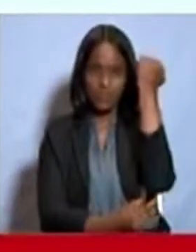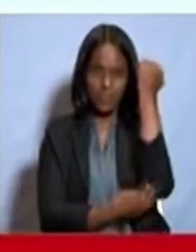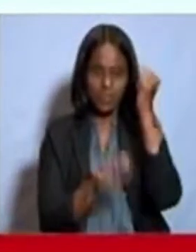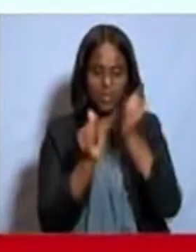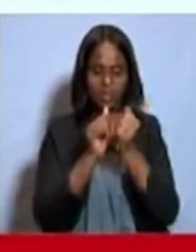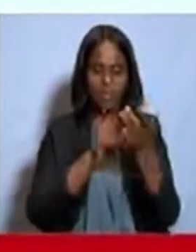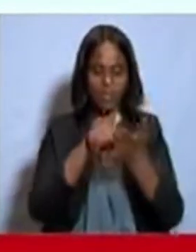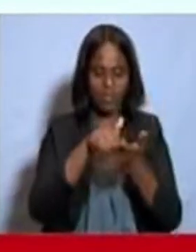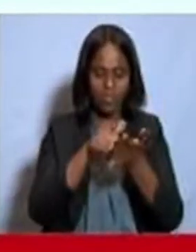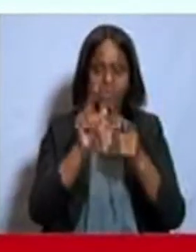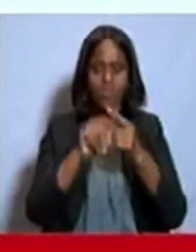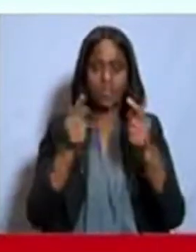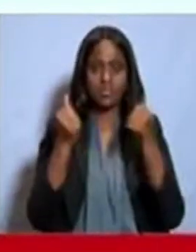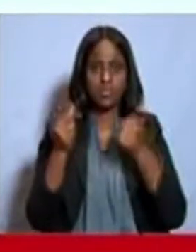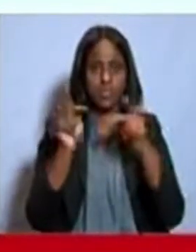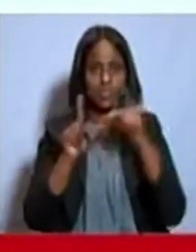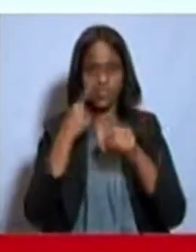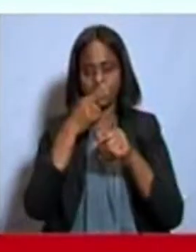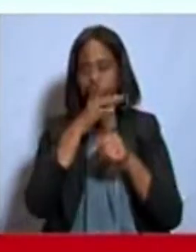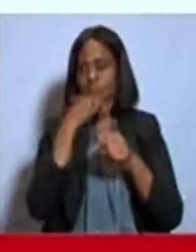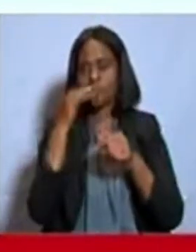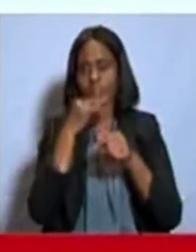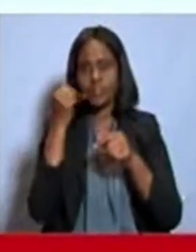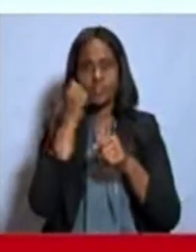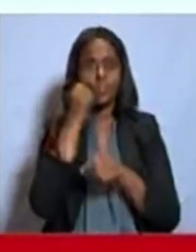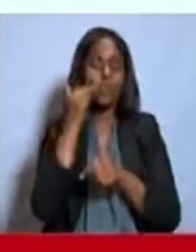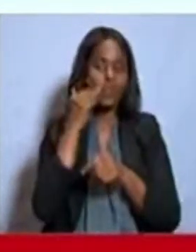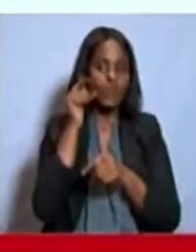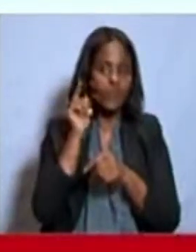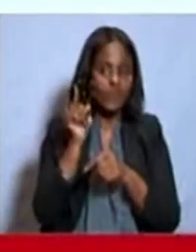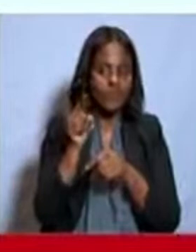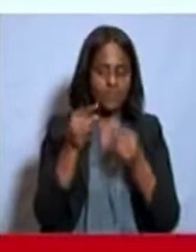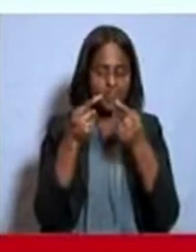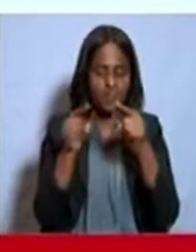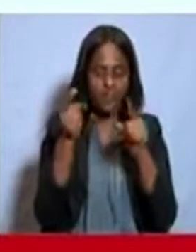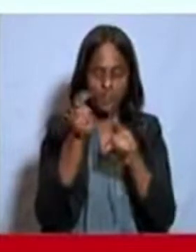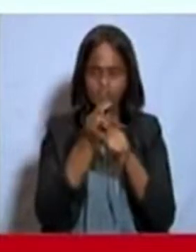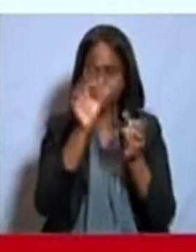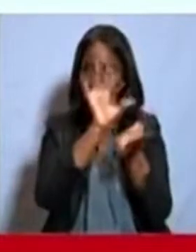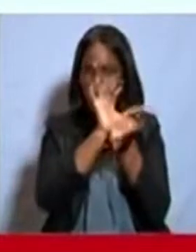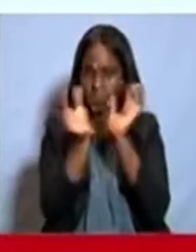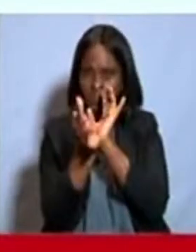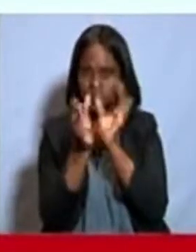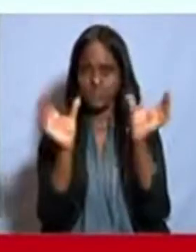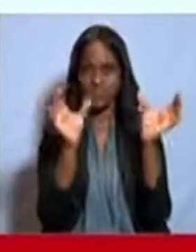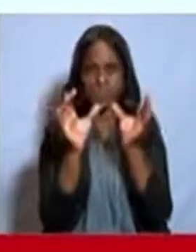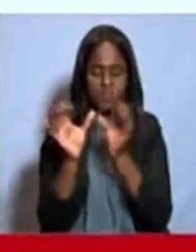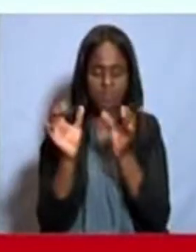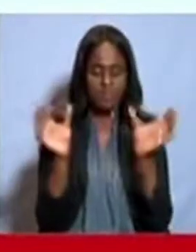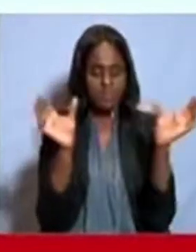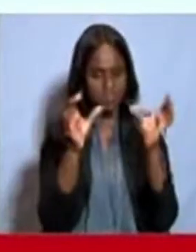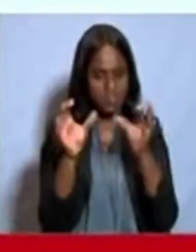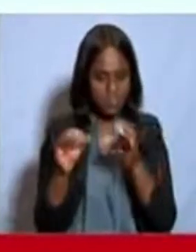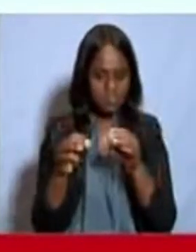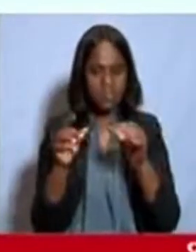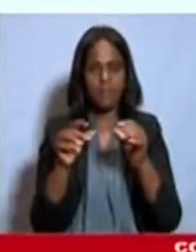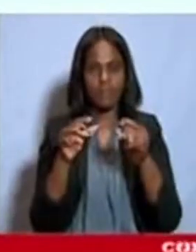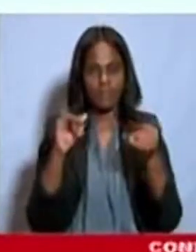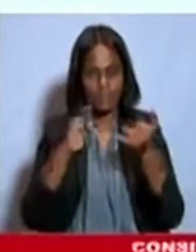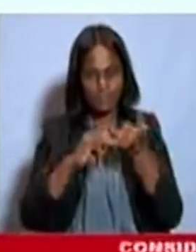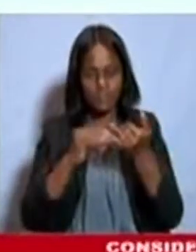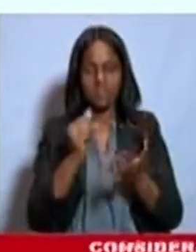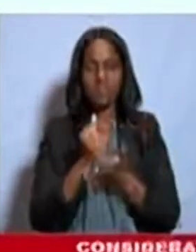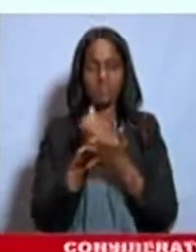but viable beneficiary farmer households is done by the satellite committees, the Community Welfare